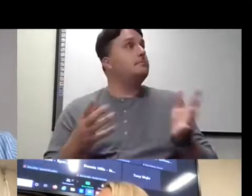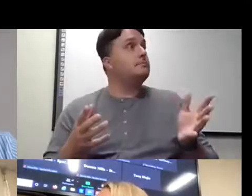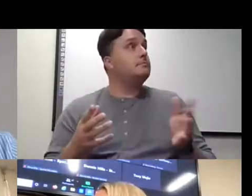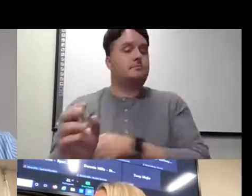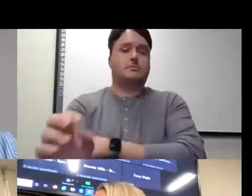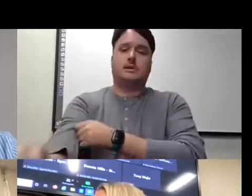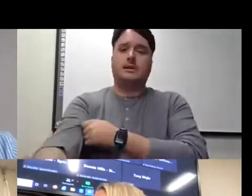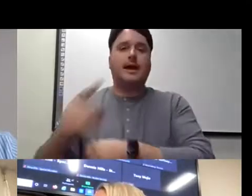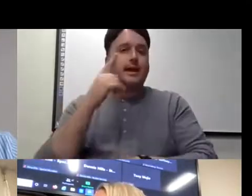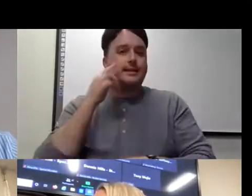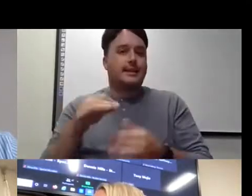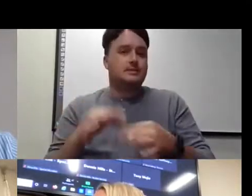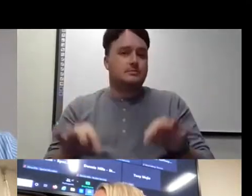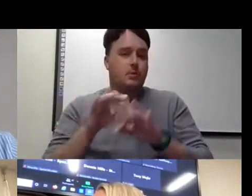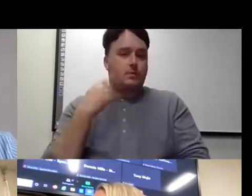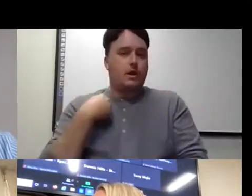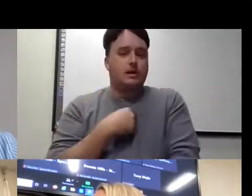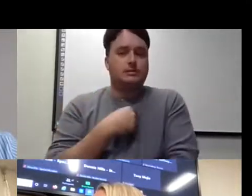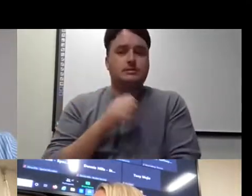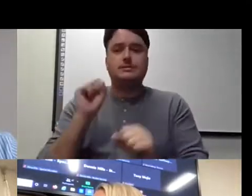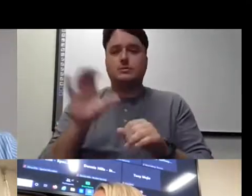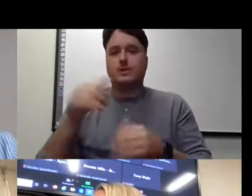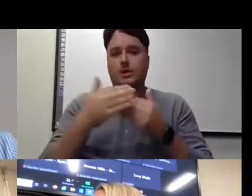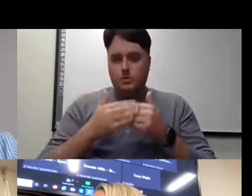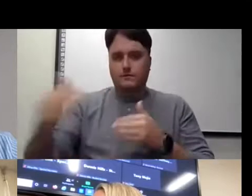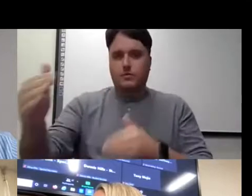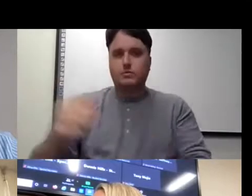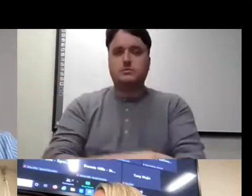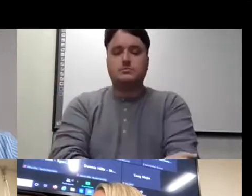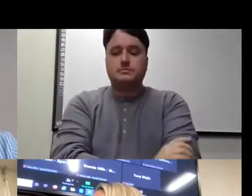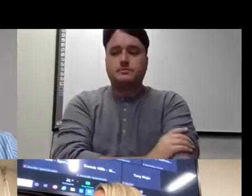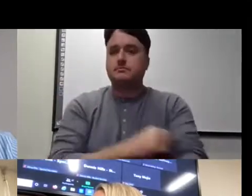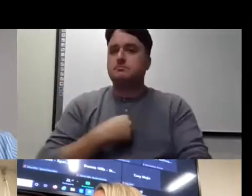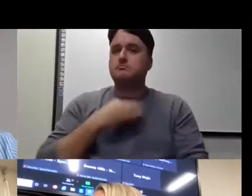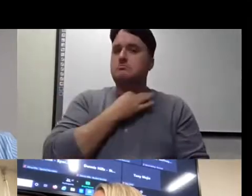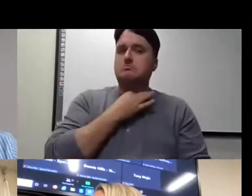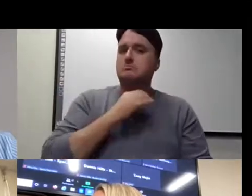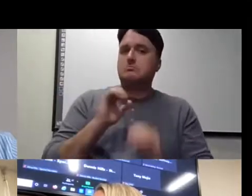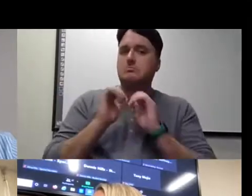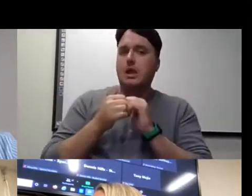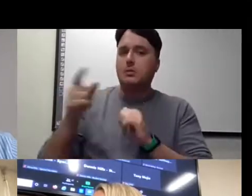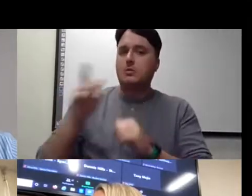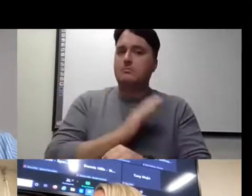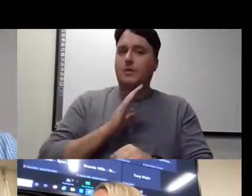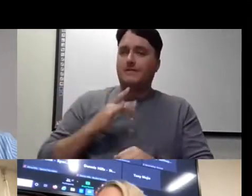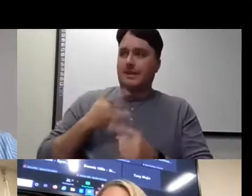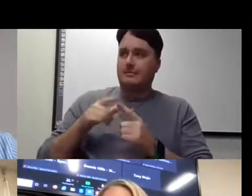that's important for us to be able to do going forward. So I was just wondering how our board felt about